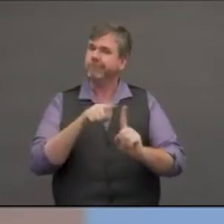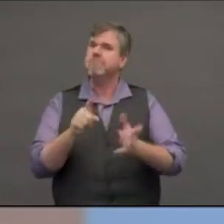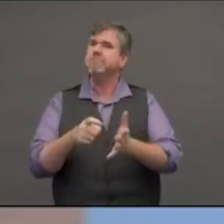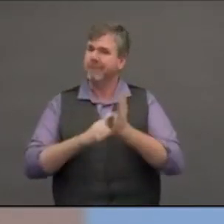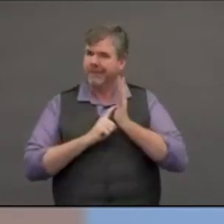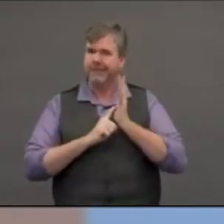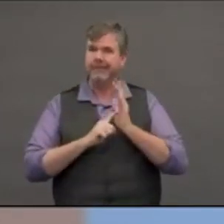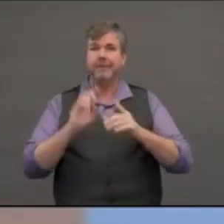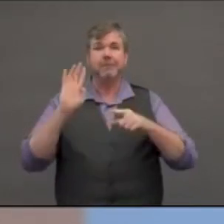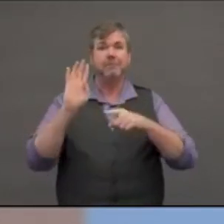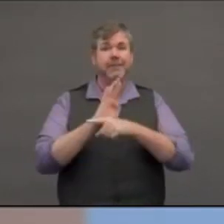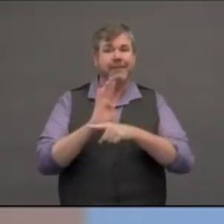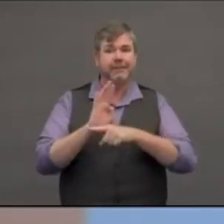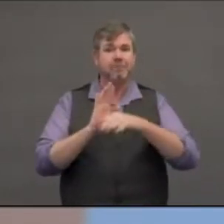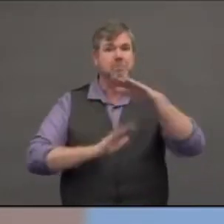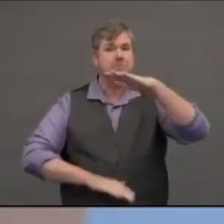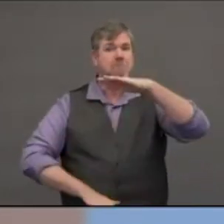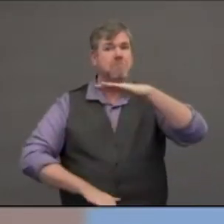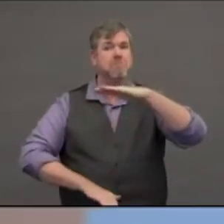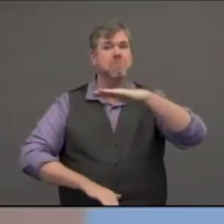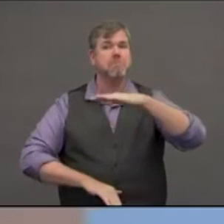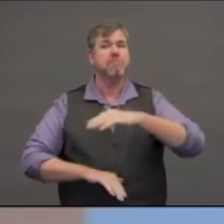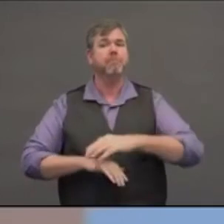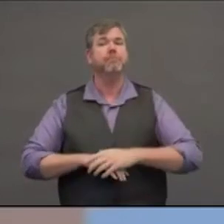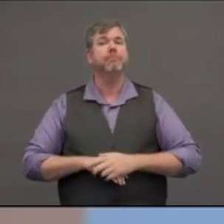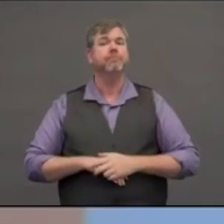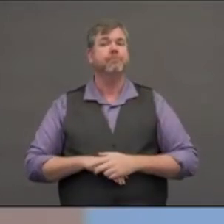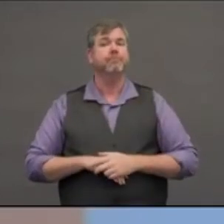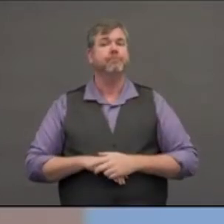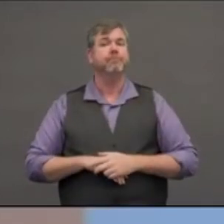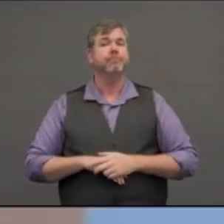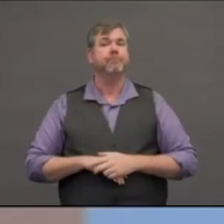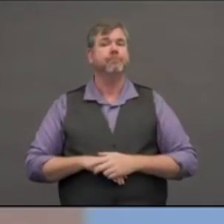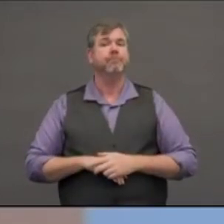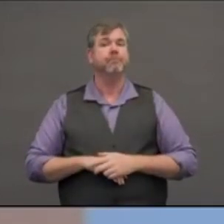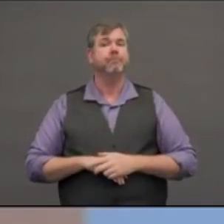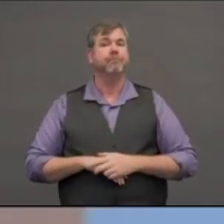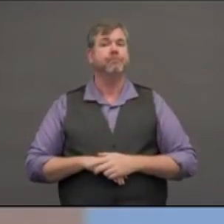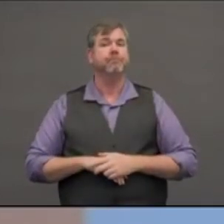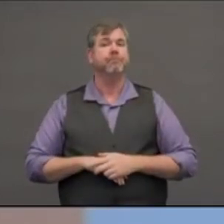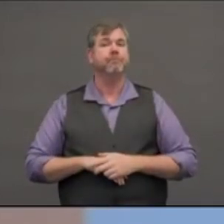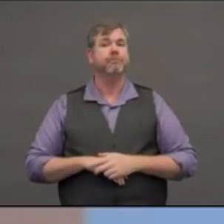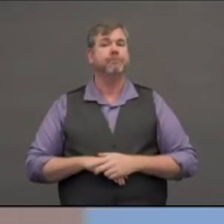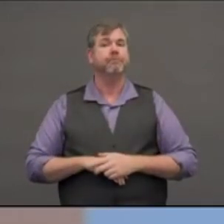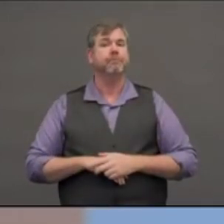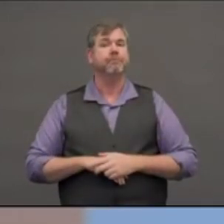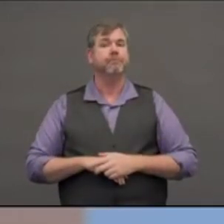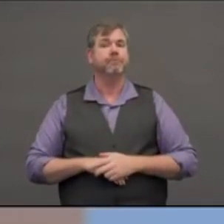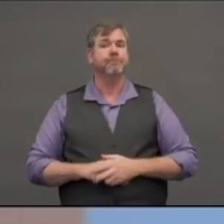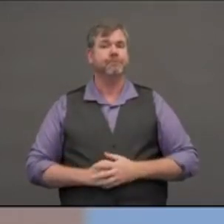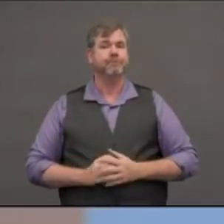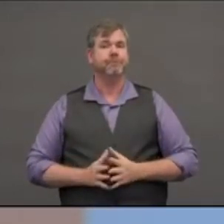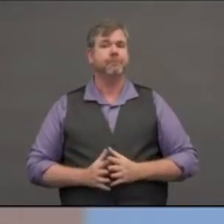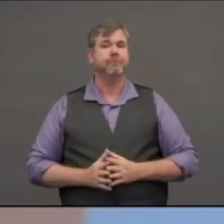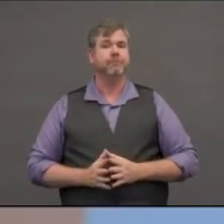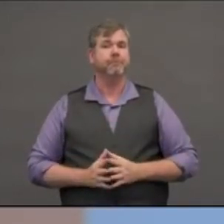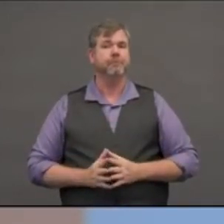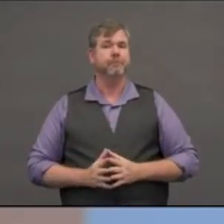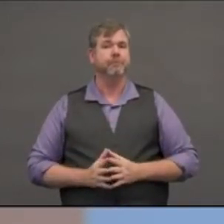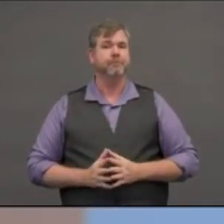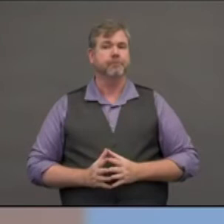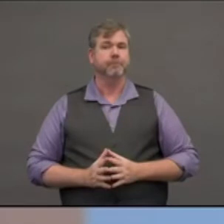maximize the number of staff who work from home. Just because you can have staff going to the office and the